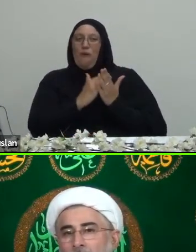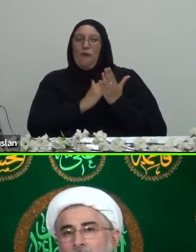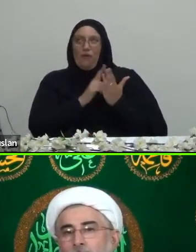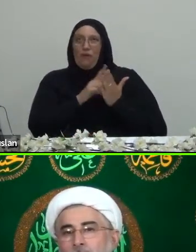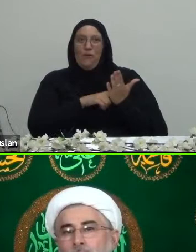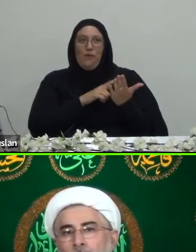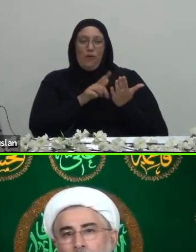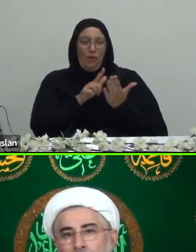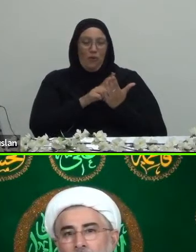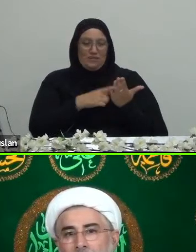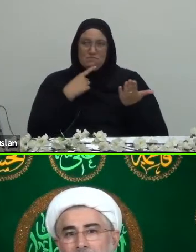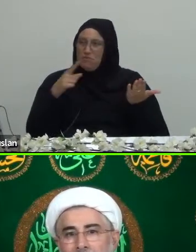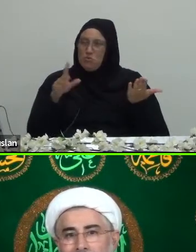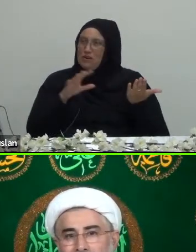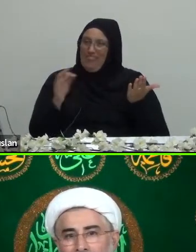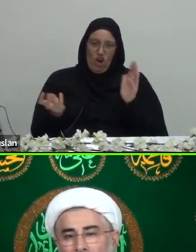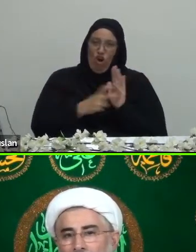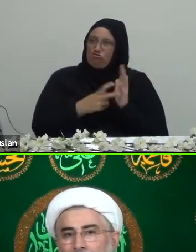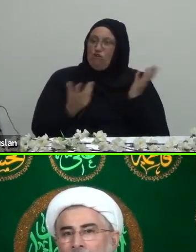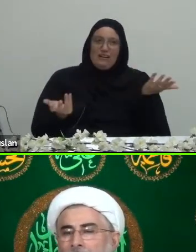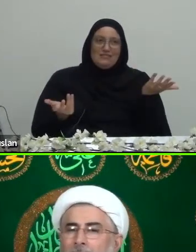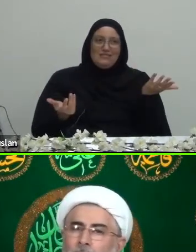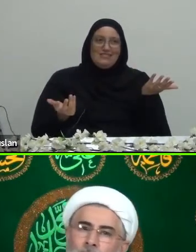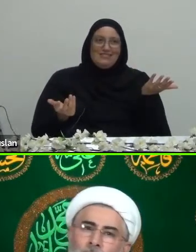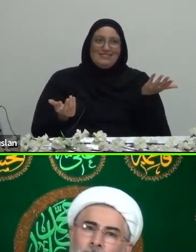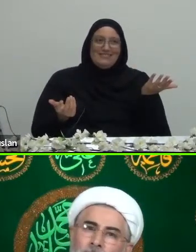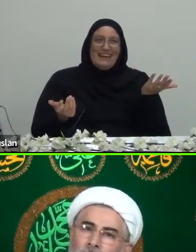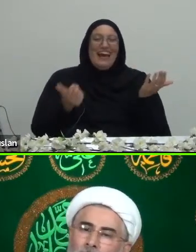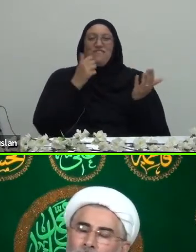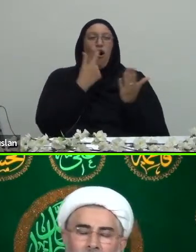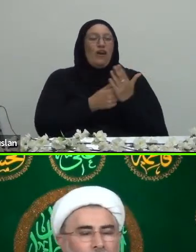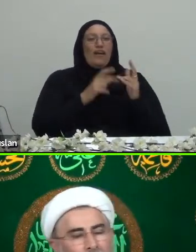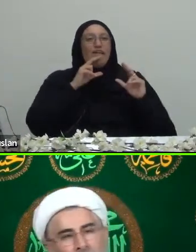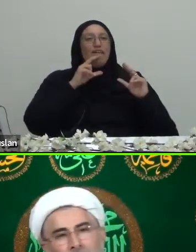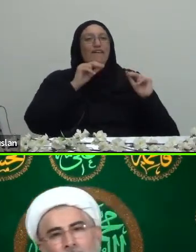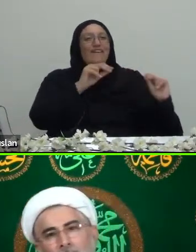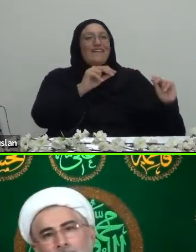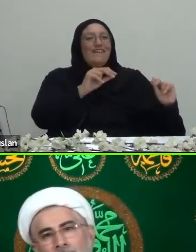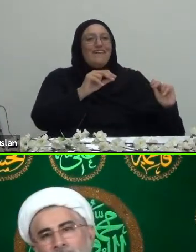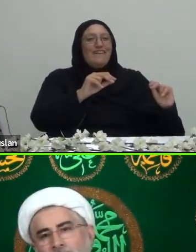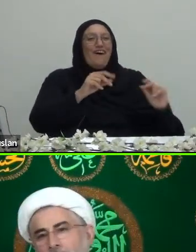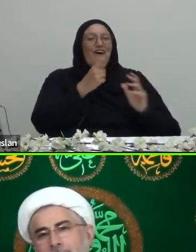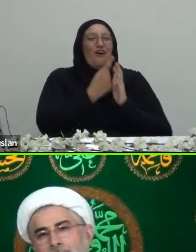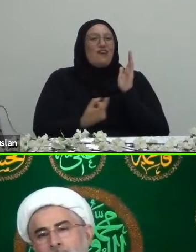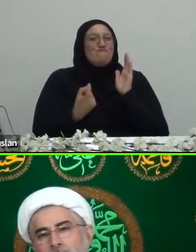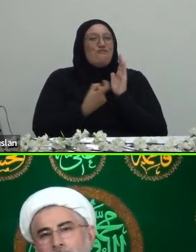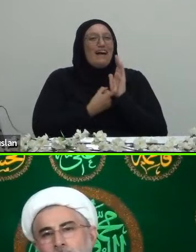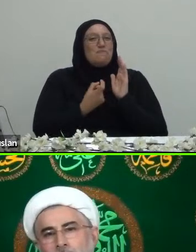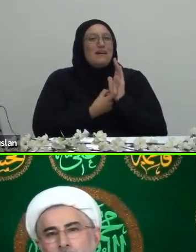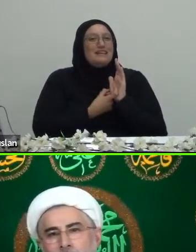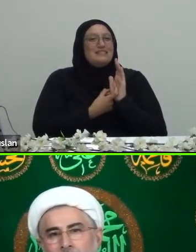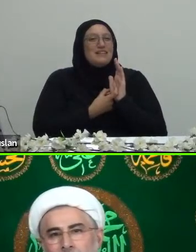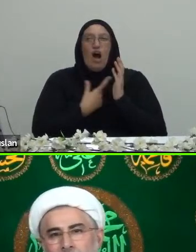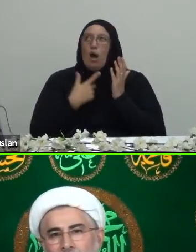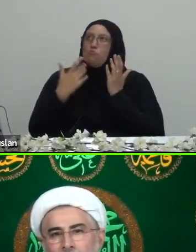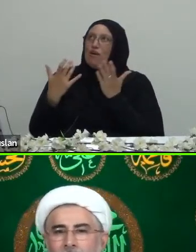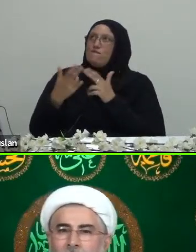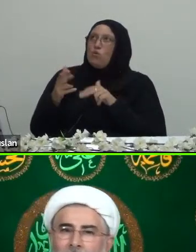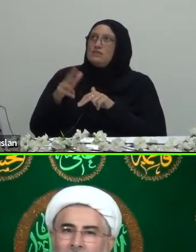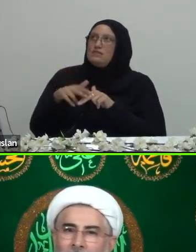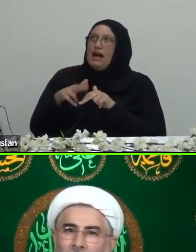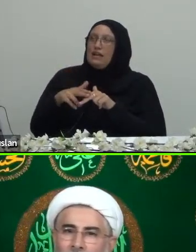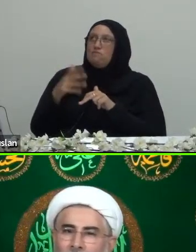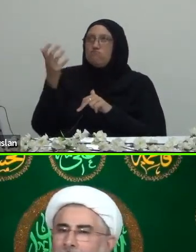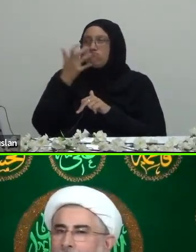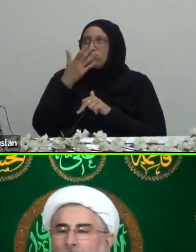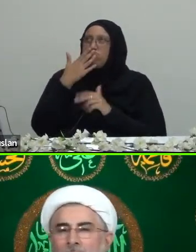no, because there was no contract set at that time. It was only a recommendation. I pray for that. Inshallah, recite Surah Yasin for him